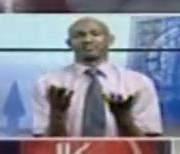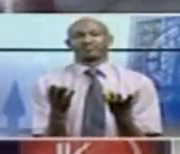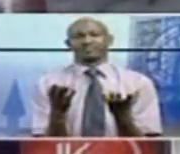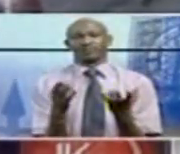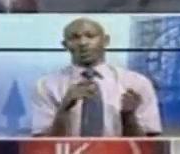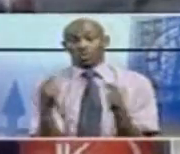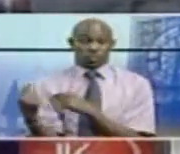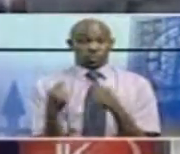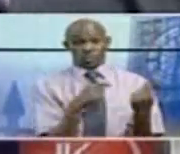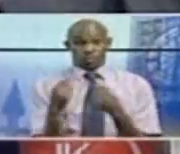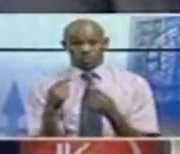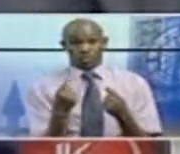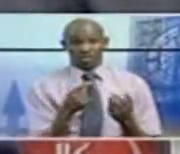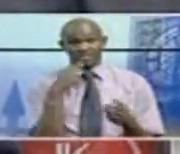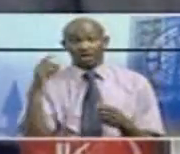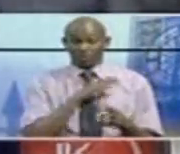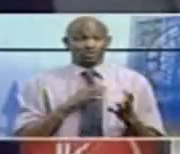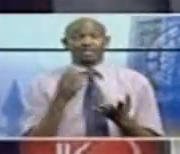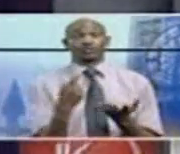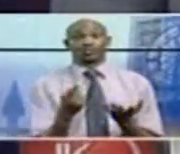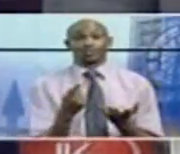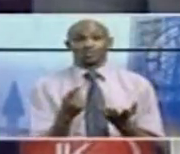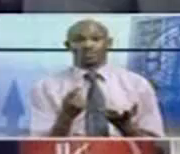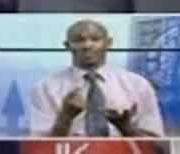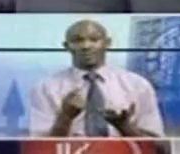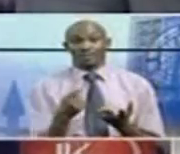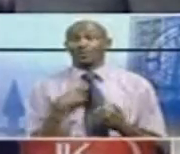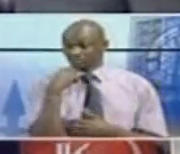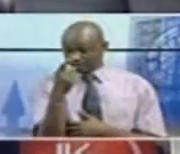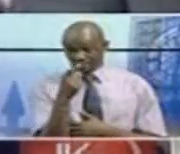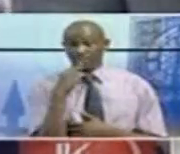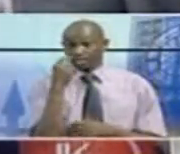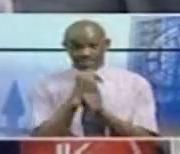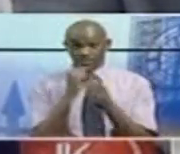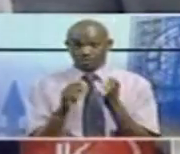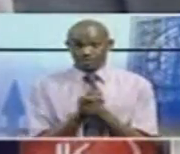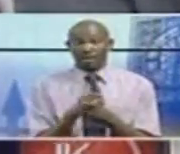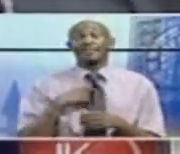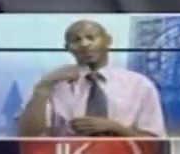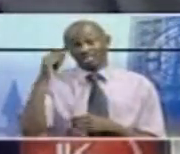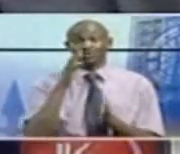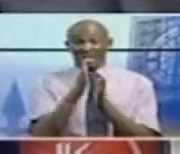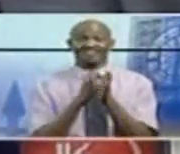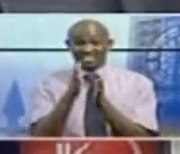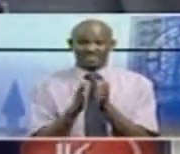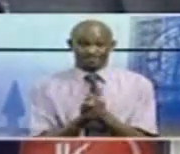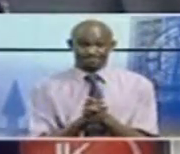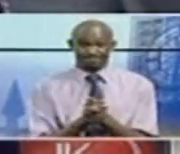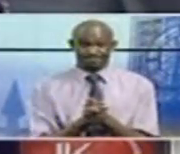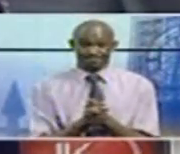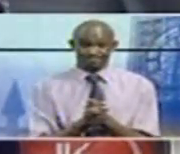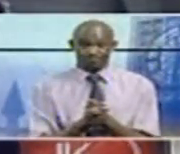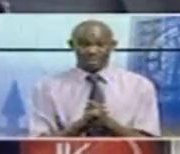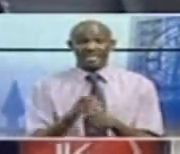until you all voted those commissioners in. I mean, yes, you all approved them. Let me tell you what I did. I went to Naivasha.